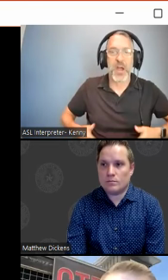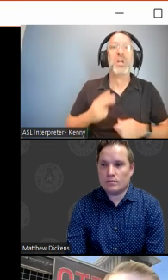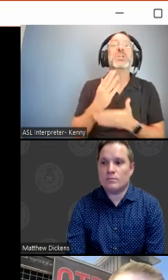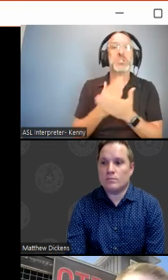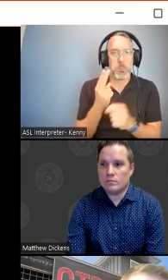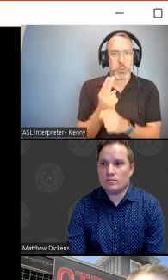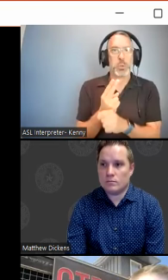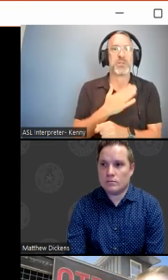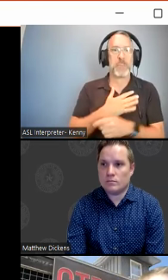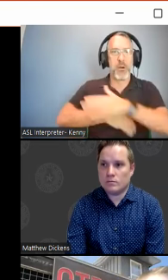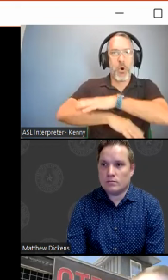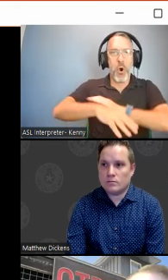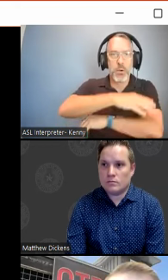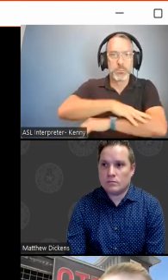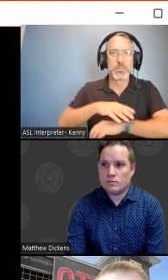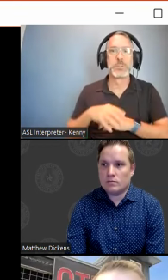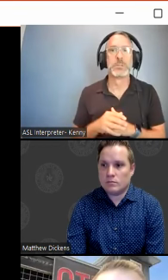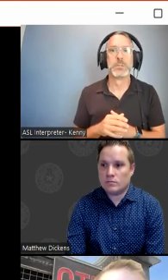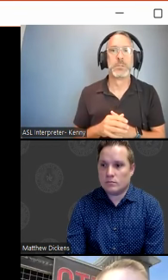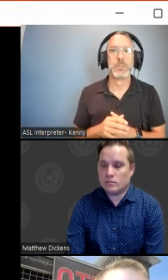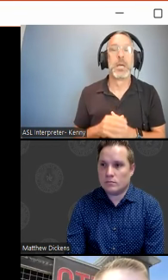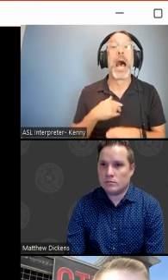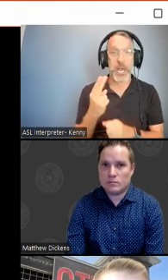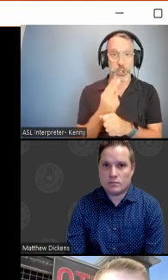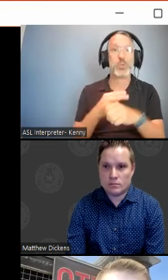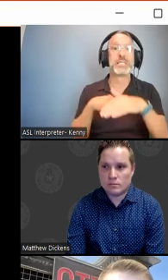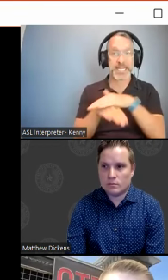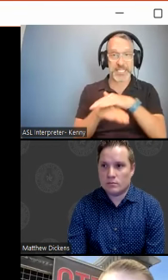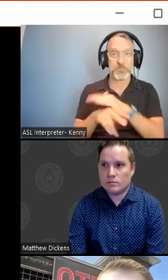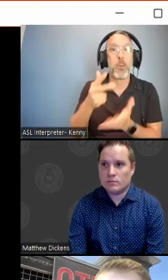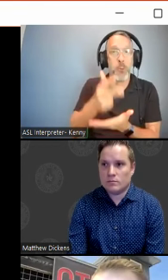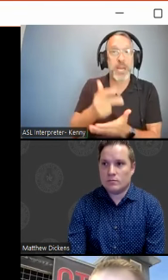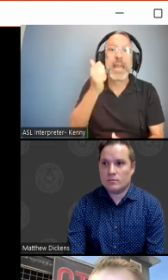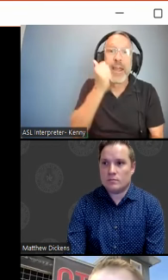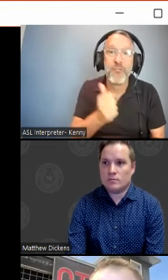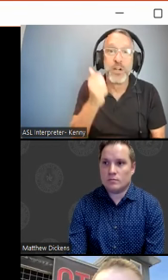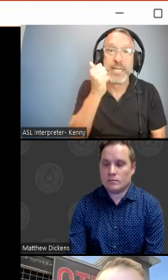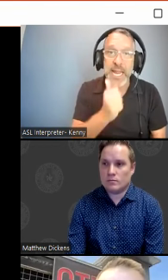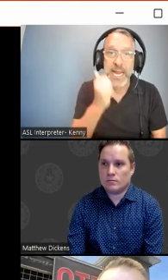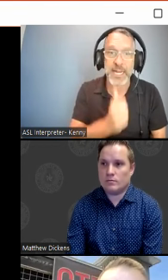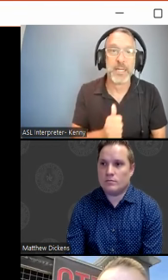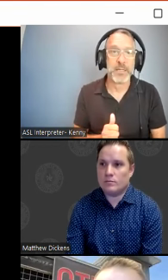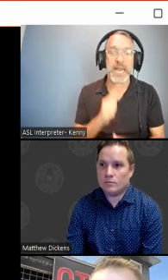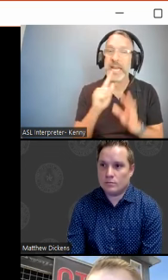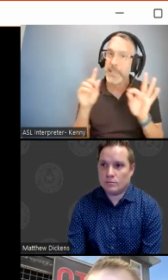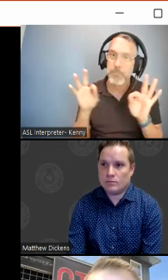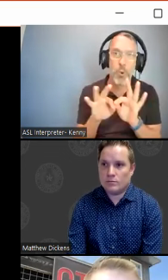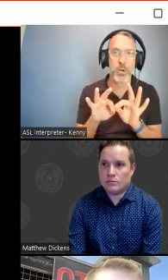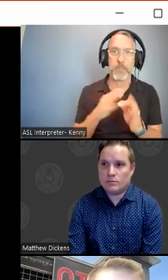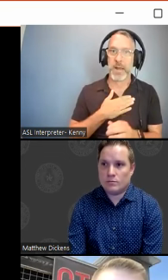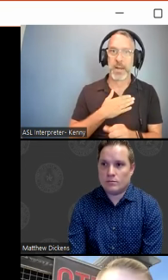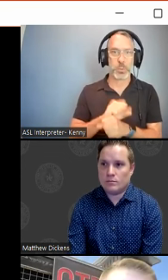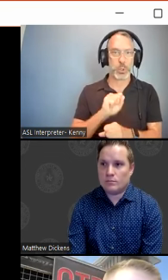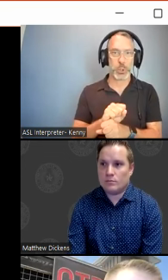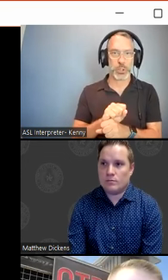my arms, and I do use accessible parking every day. And it's vital to my ability to be able to